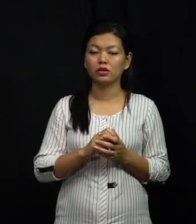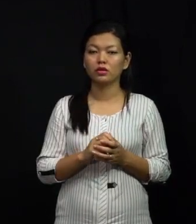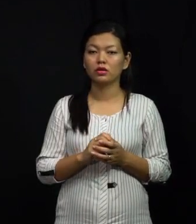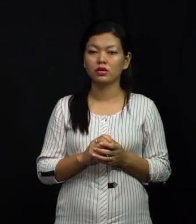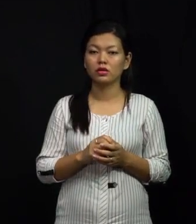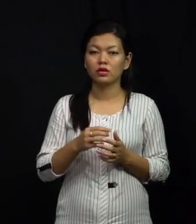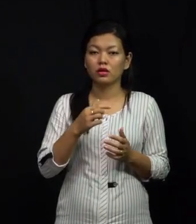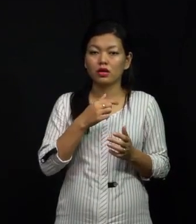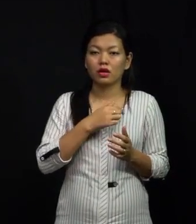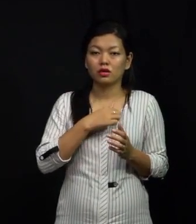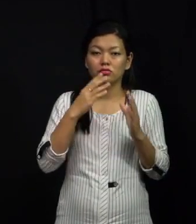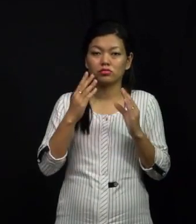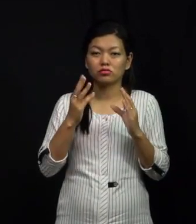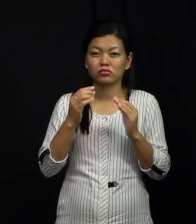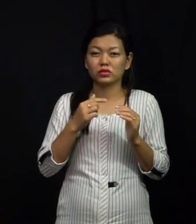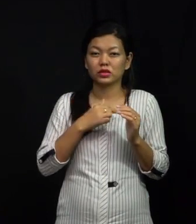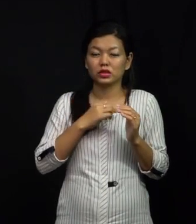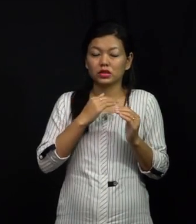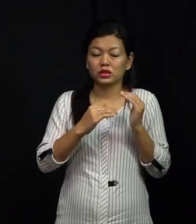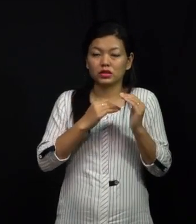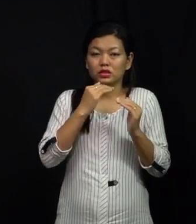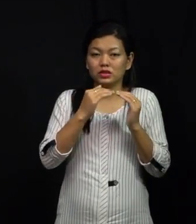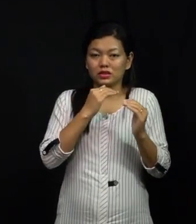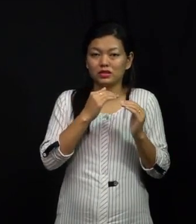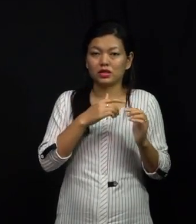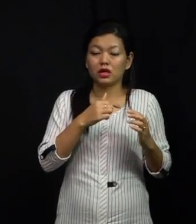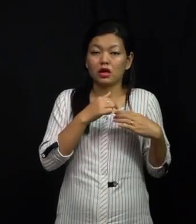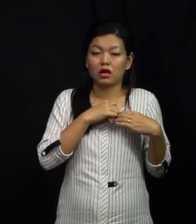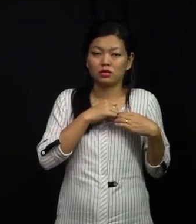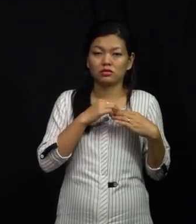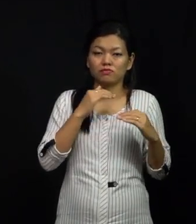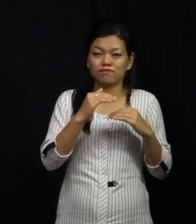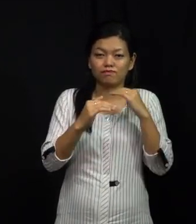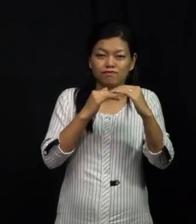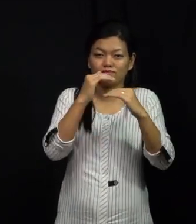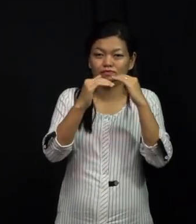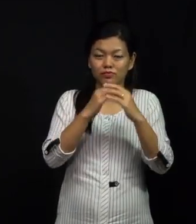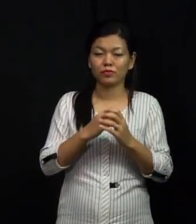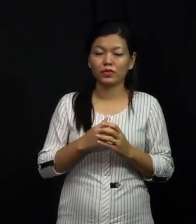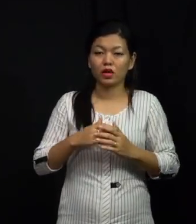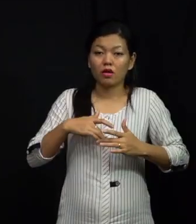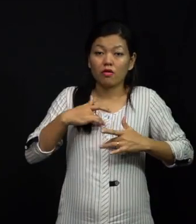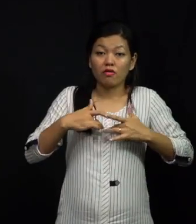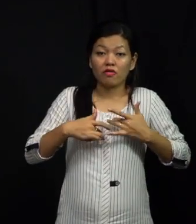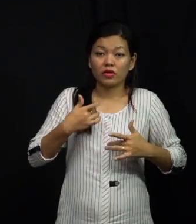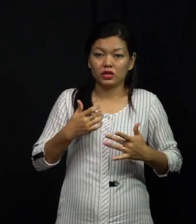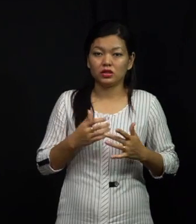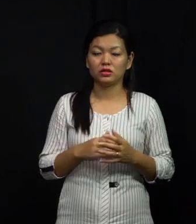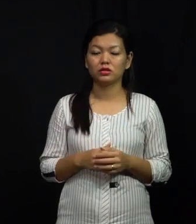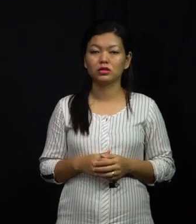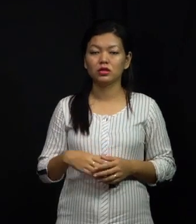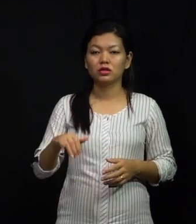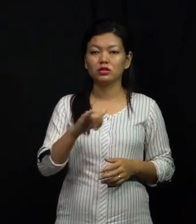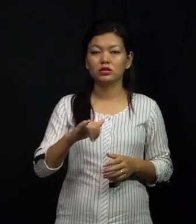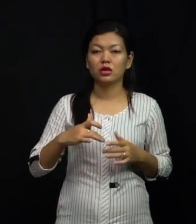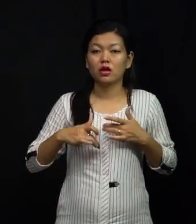the infant or the baby, what is emotion? Emotion is to do with our feelings, right? Sometimes we feel angry,